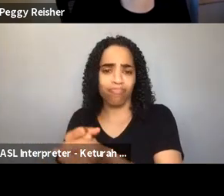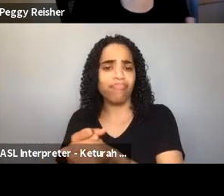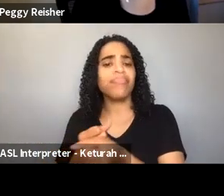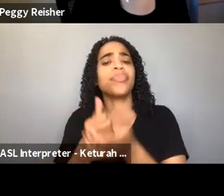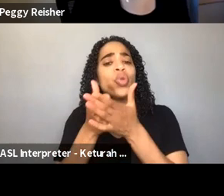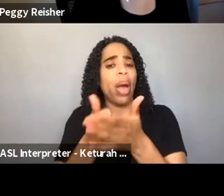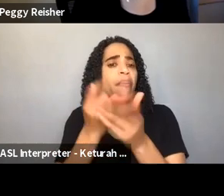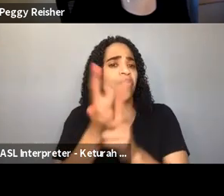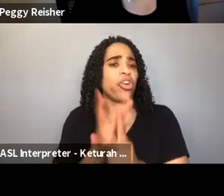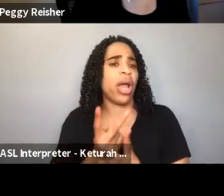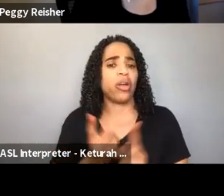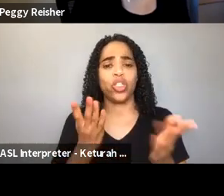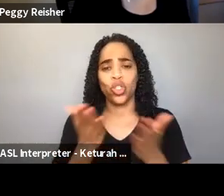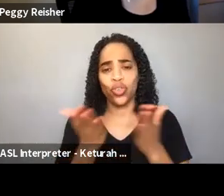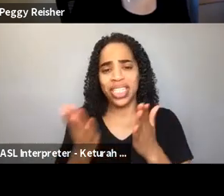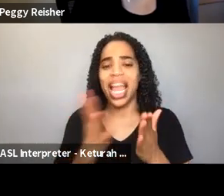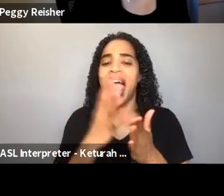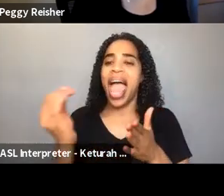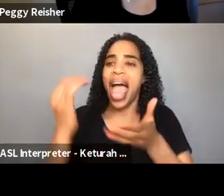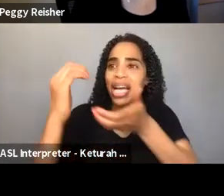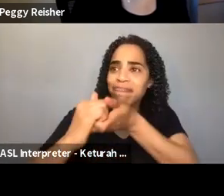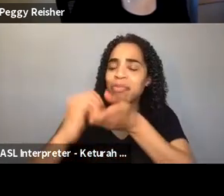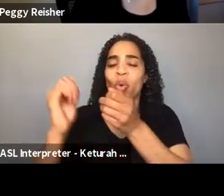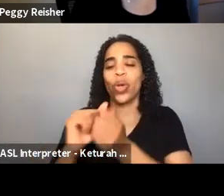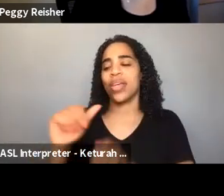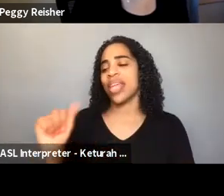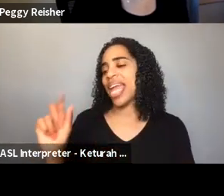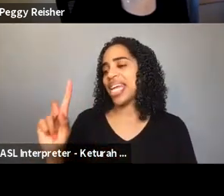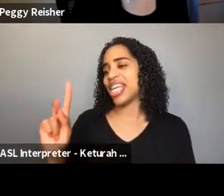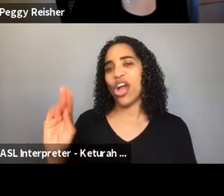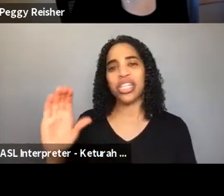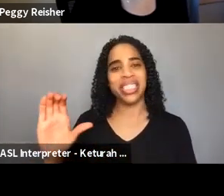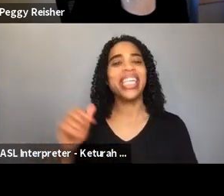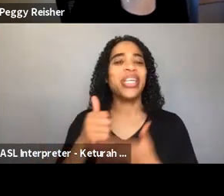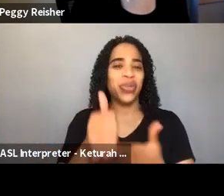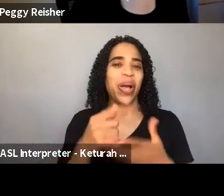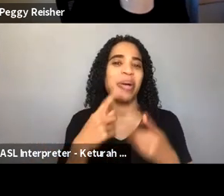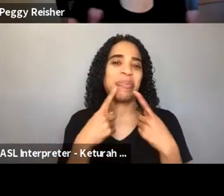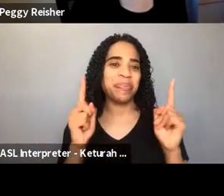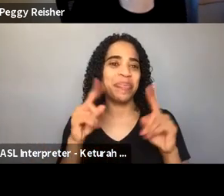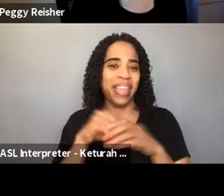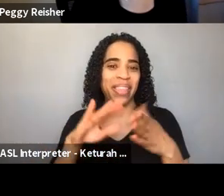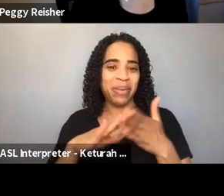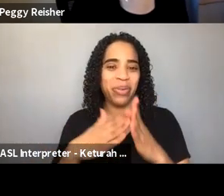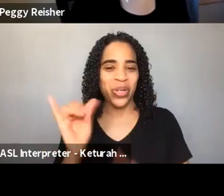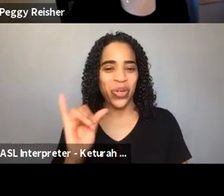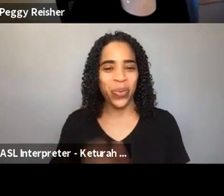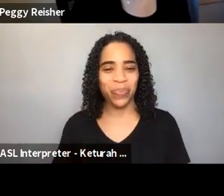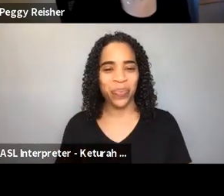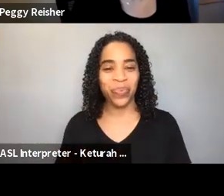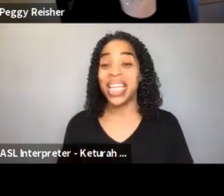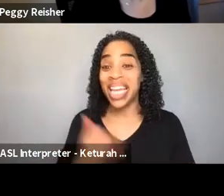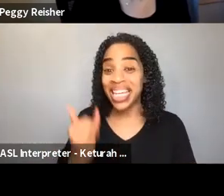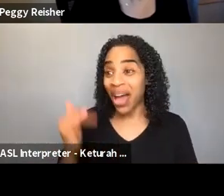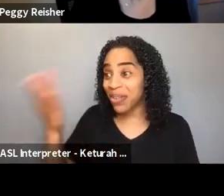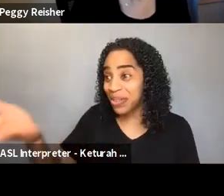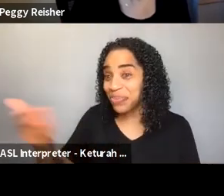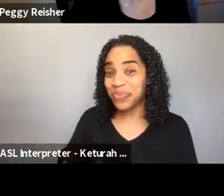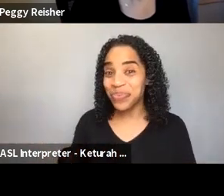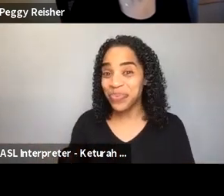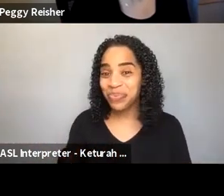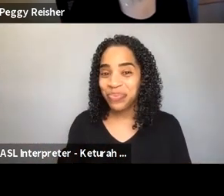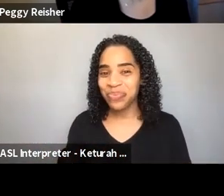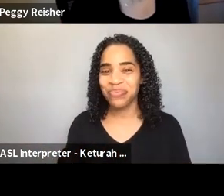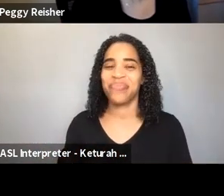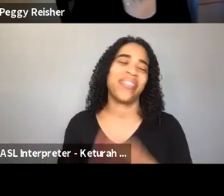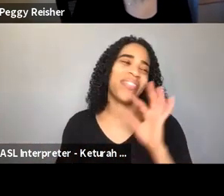systems and work with our partners at the ADRC to help you be successful in your community. With that, I'll hand it over.